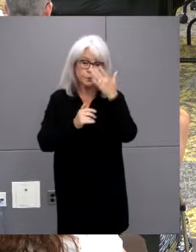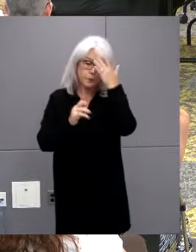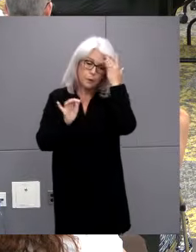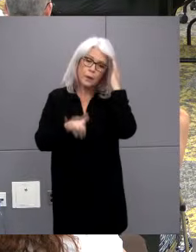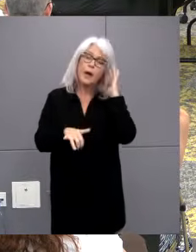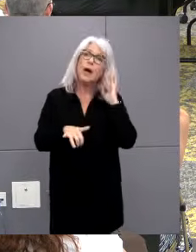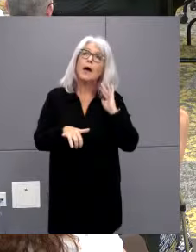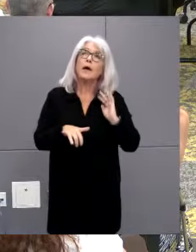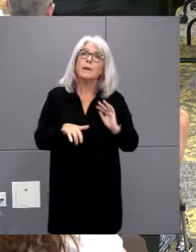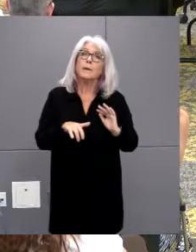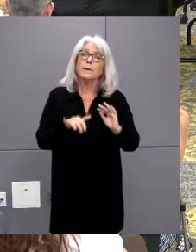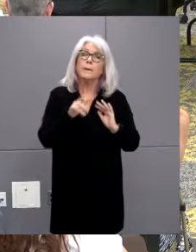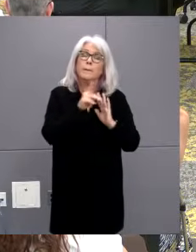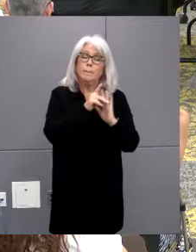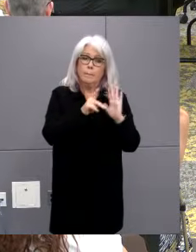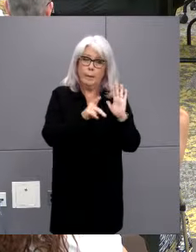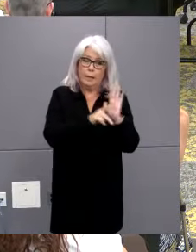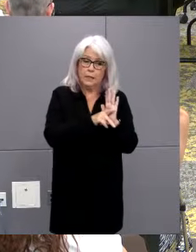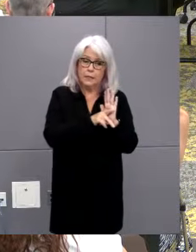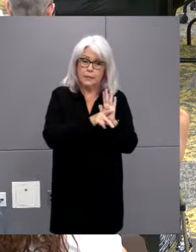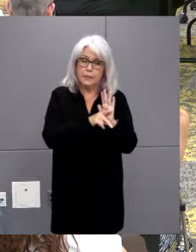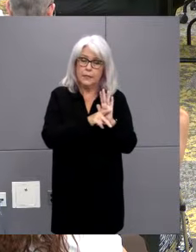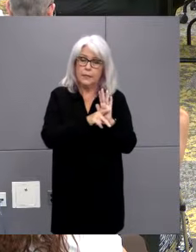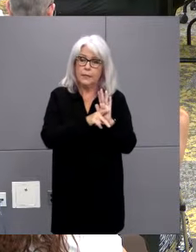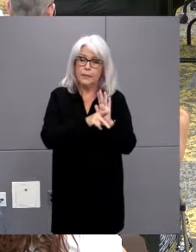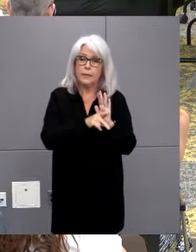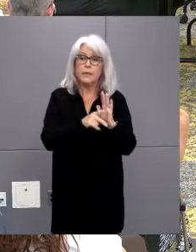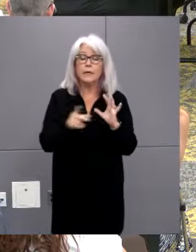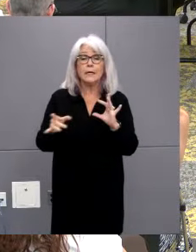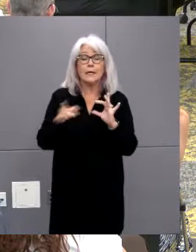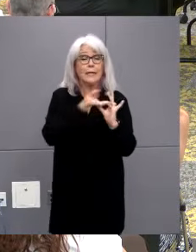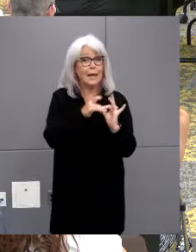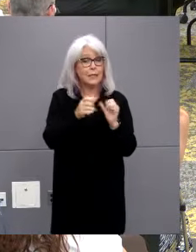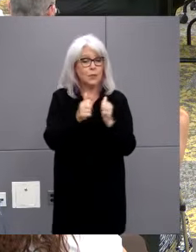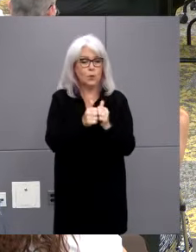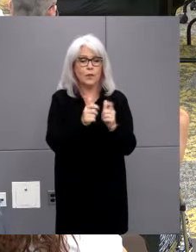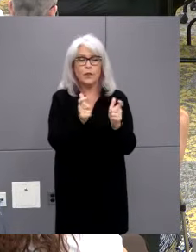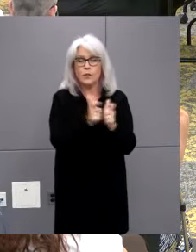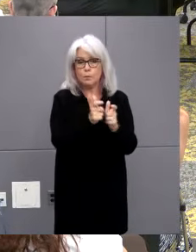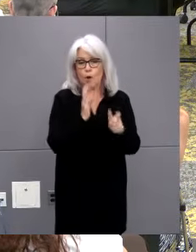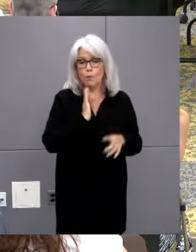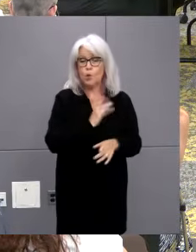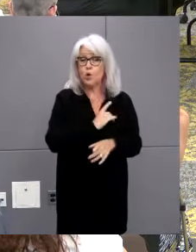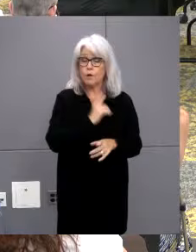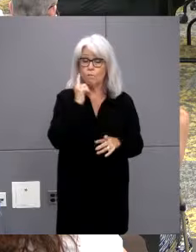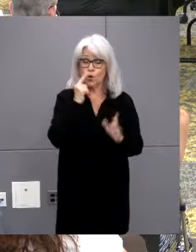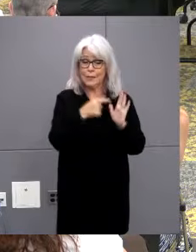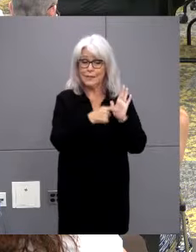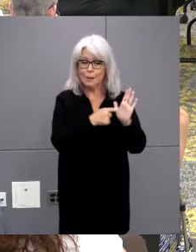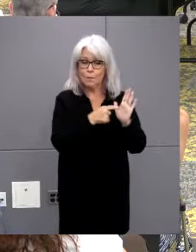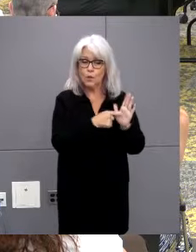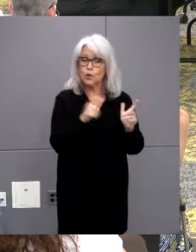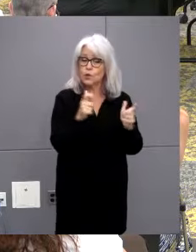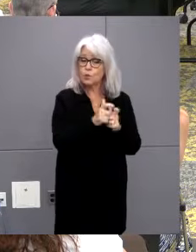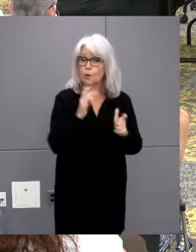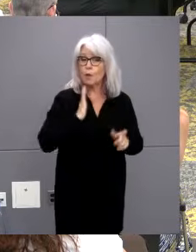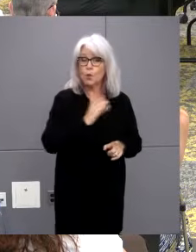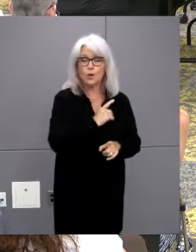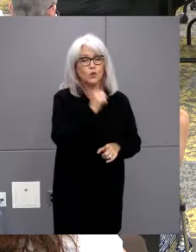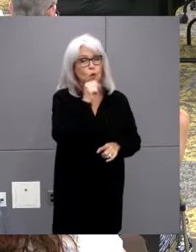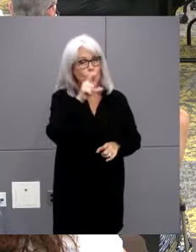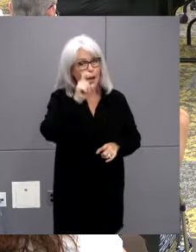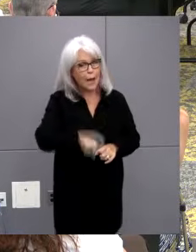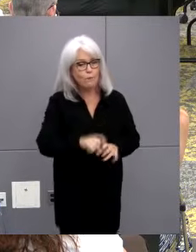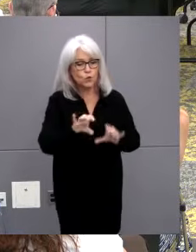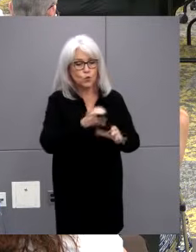that are in derogation of small boards. For example, in a small board, you do not always have to do things by